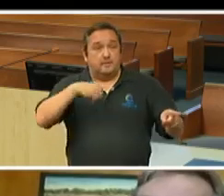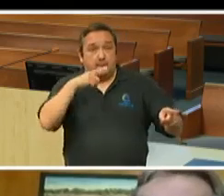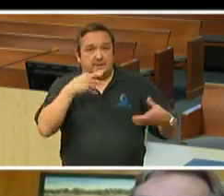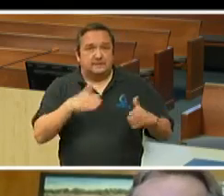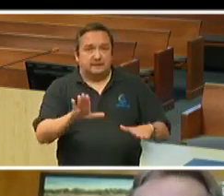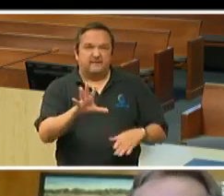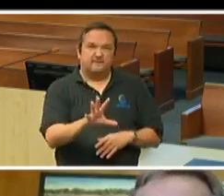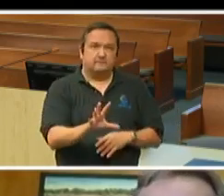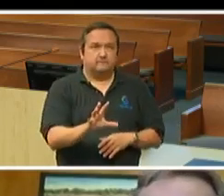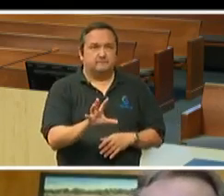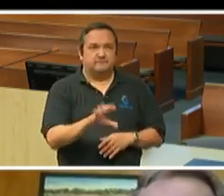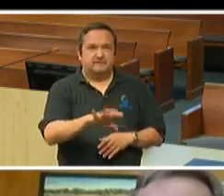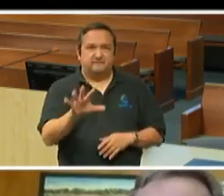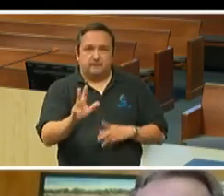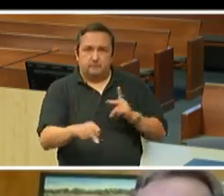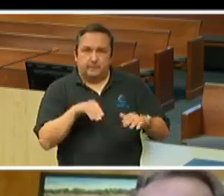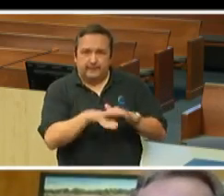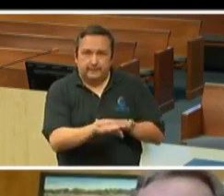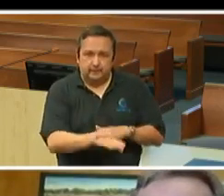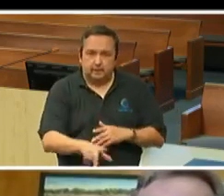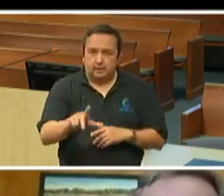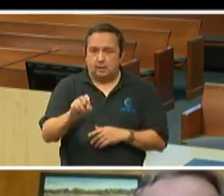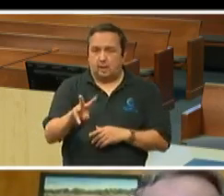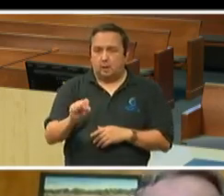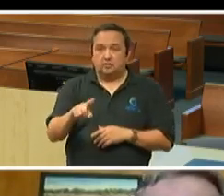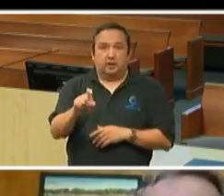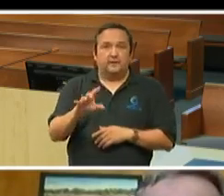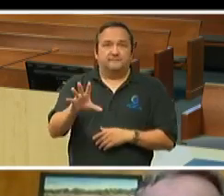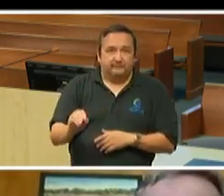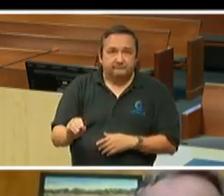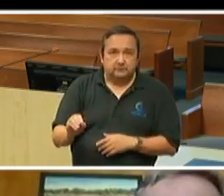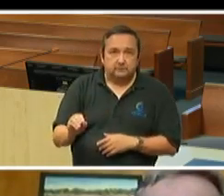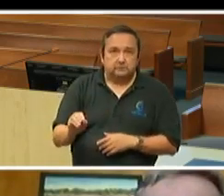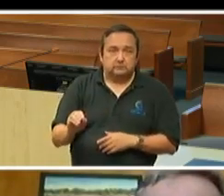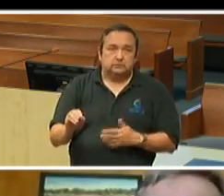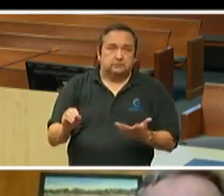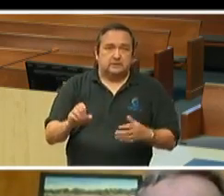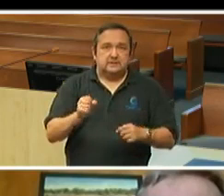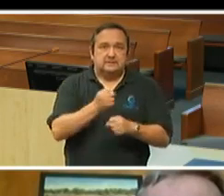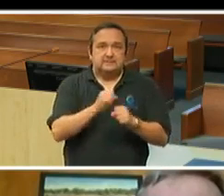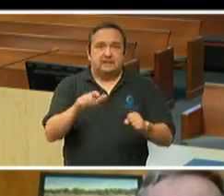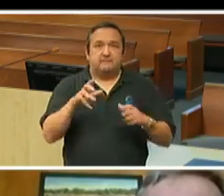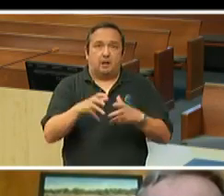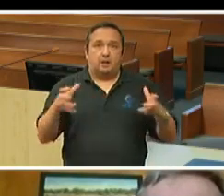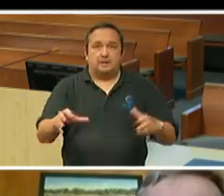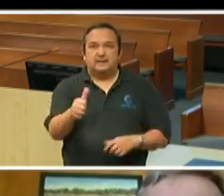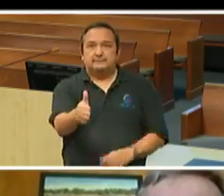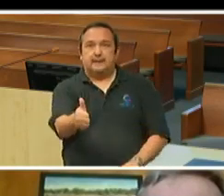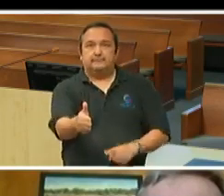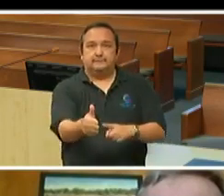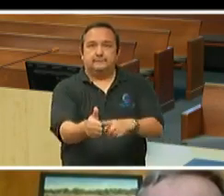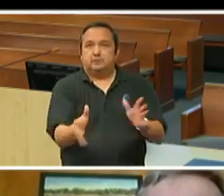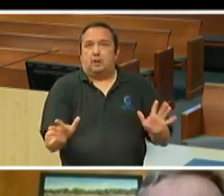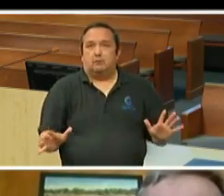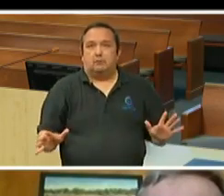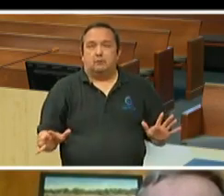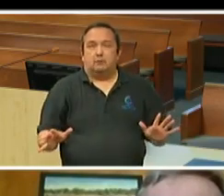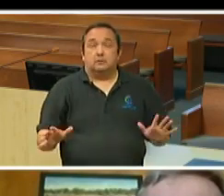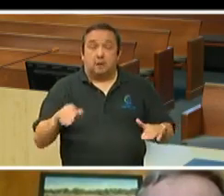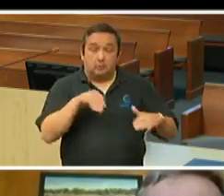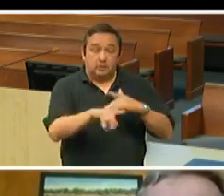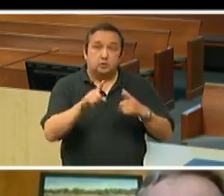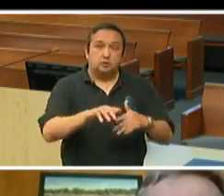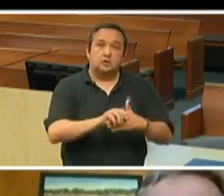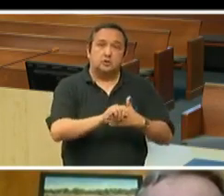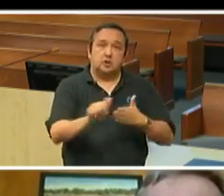allowing 55. The Lowe's 150, and Save a Lot 10. And I went into the